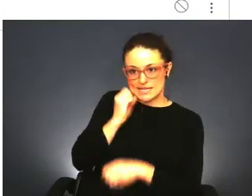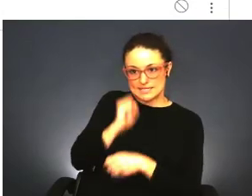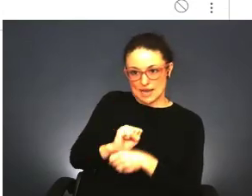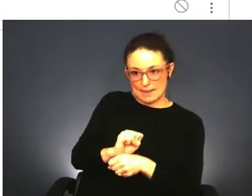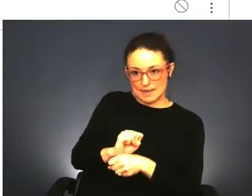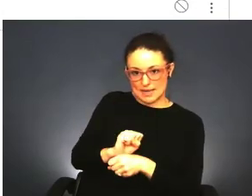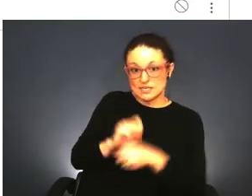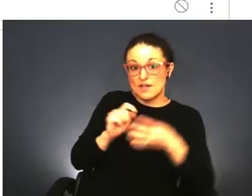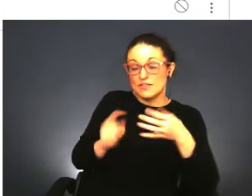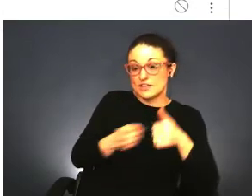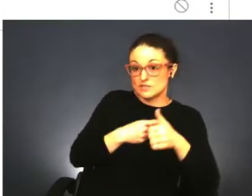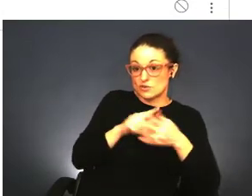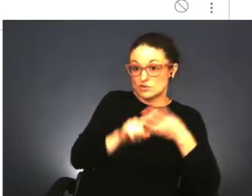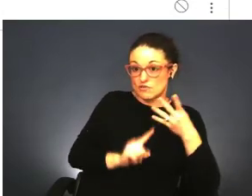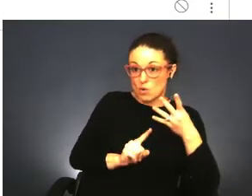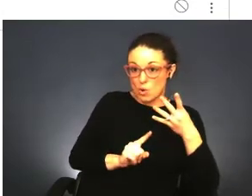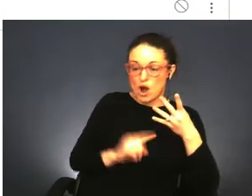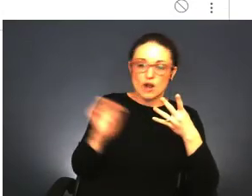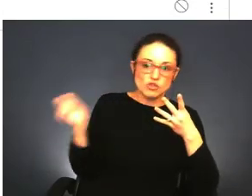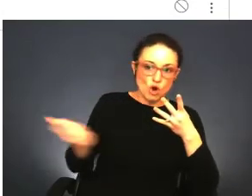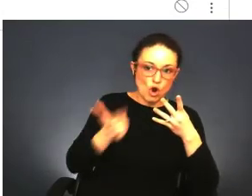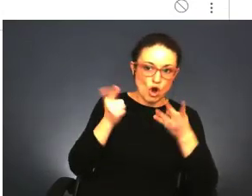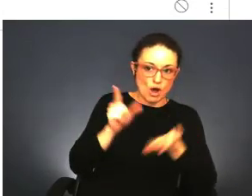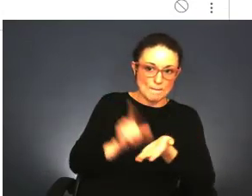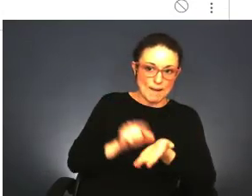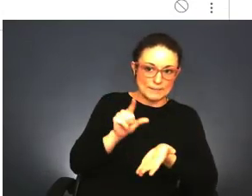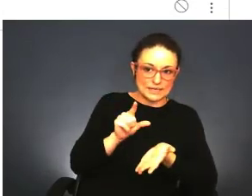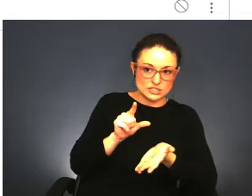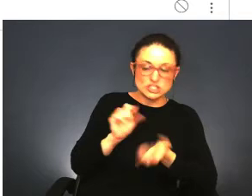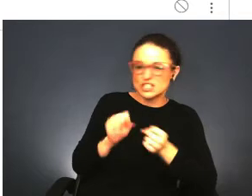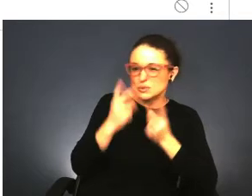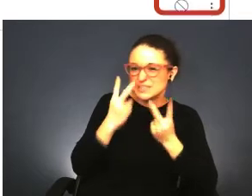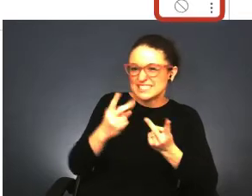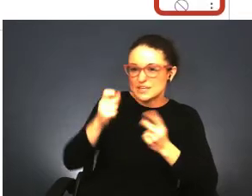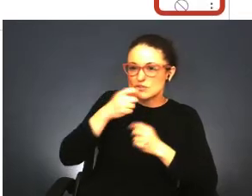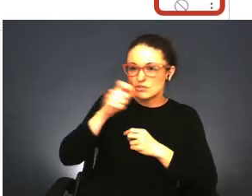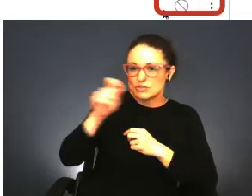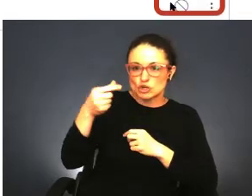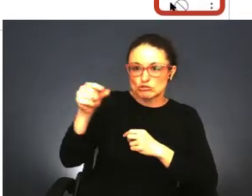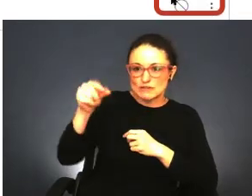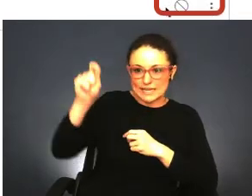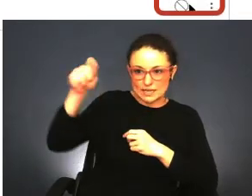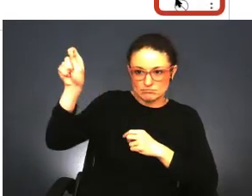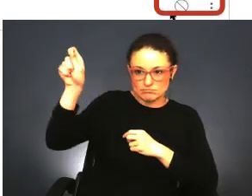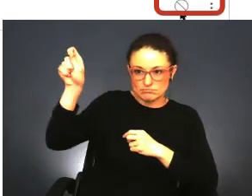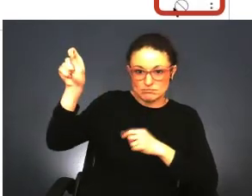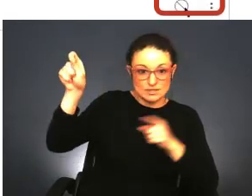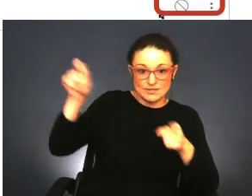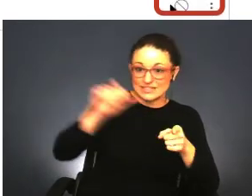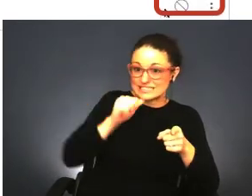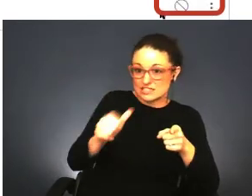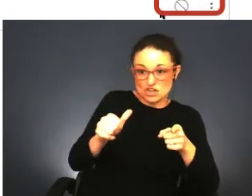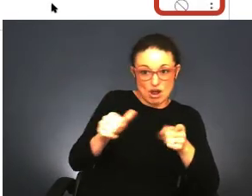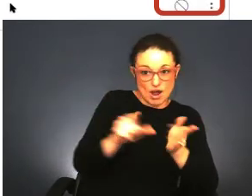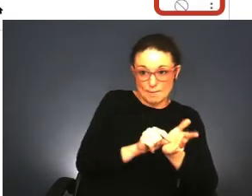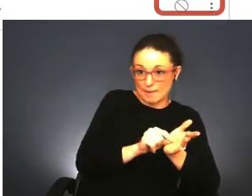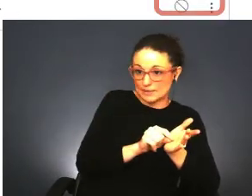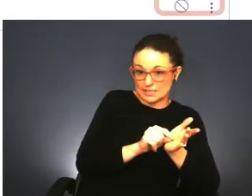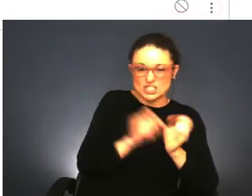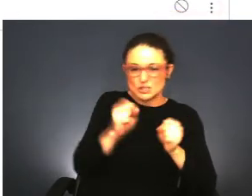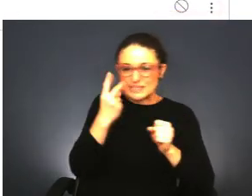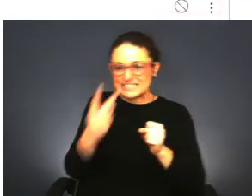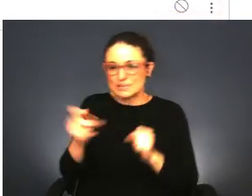are all published. You can see that with the green check mark. This one is not published, and you can see that with that